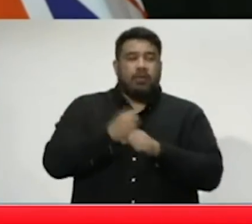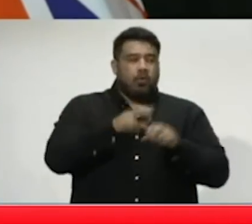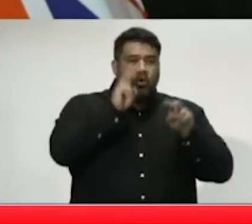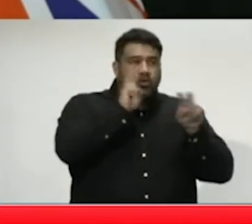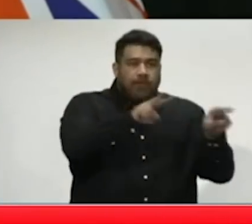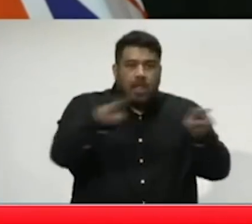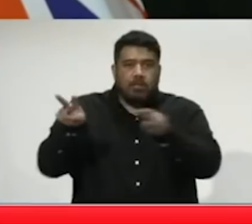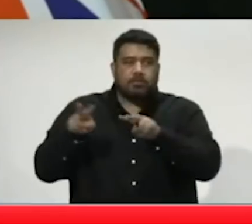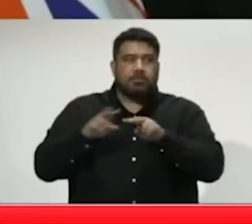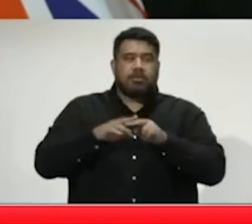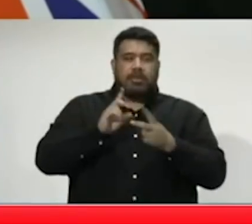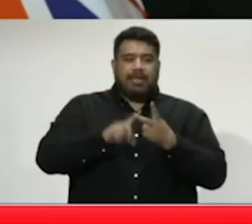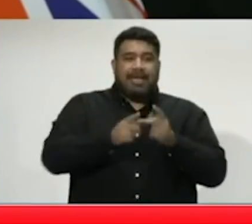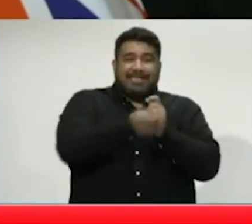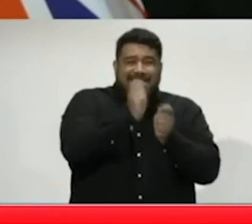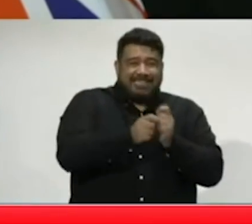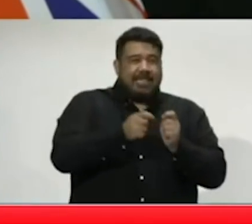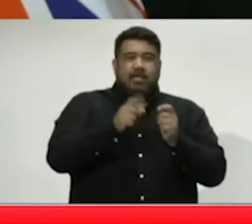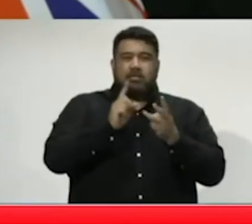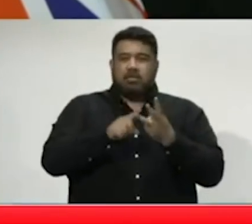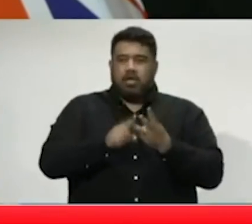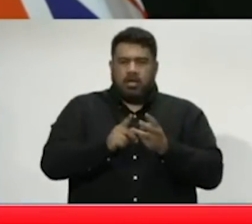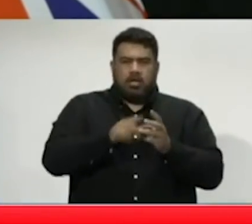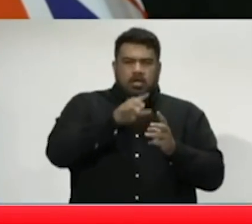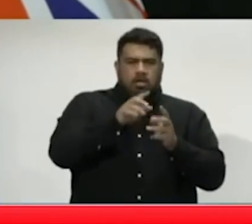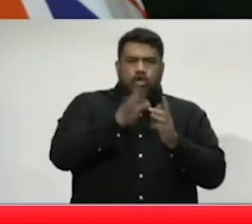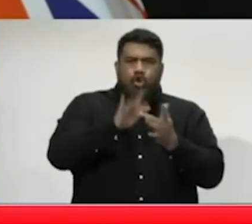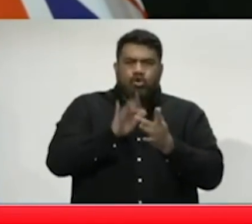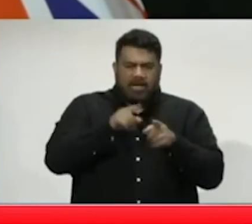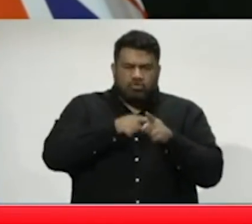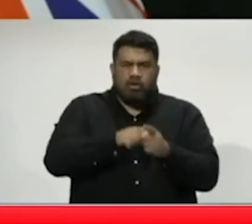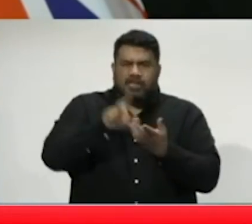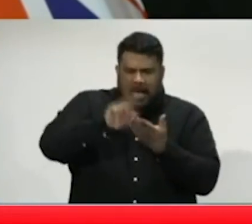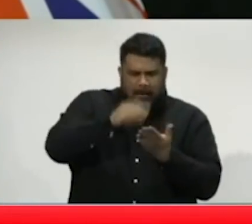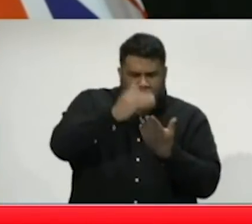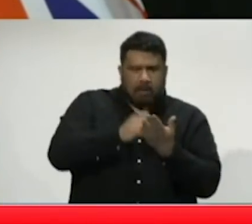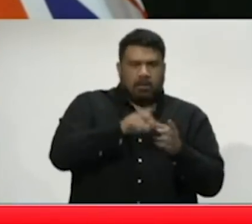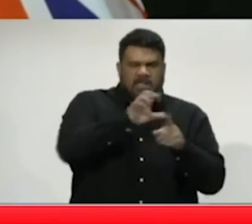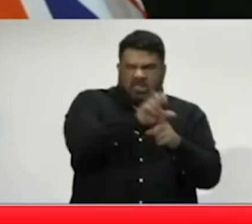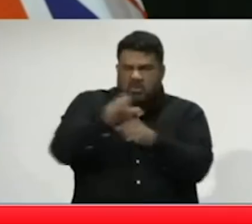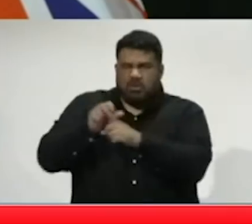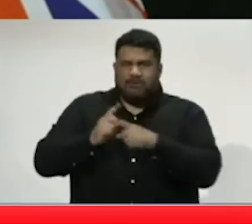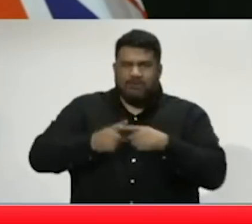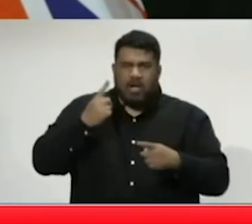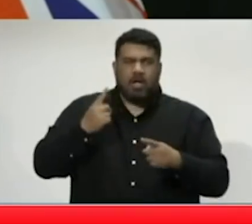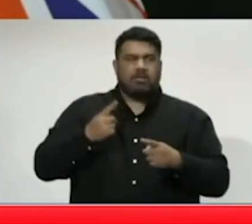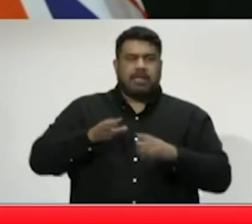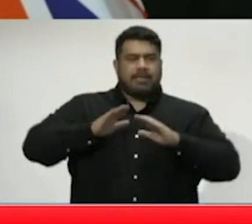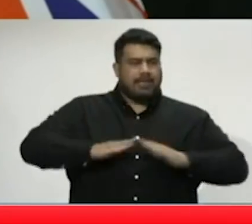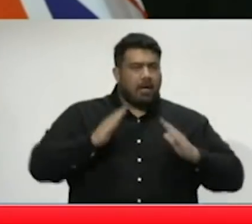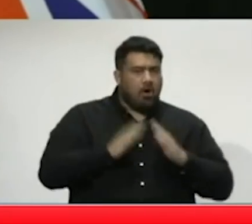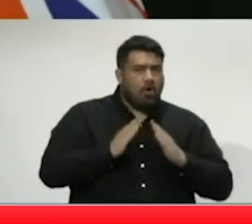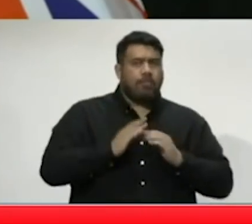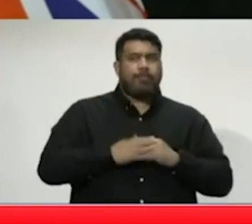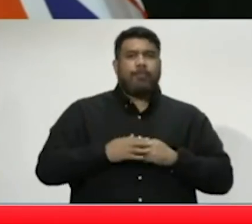testing, rapid contact tracing, physical distancing as a new normal, staying home if